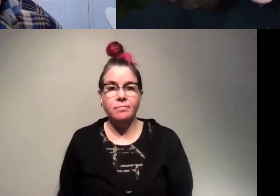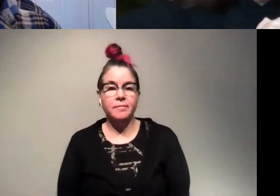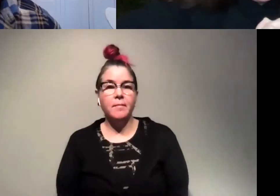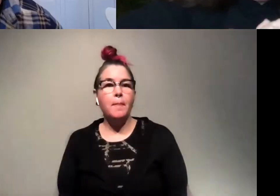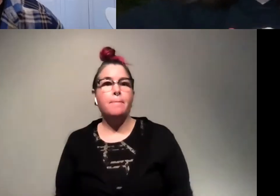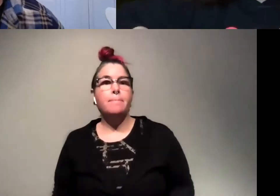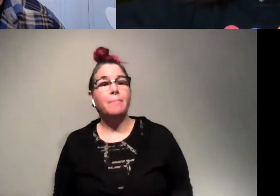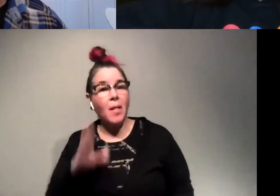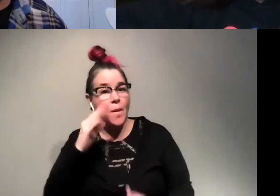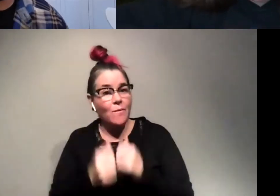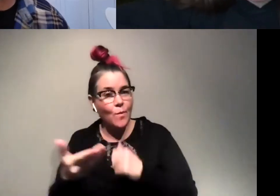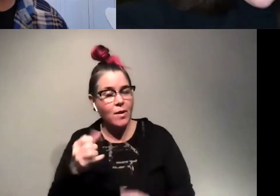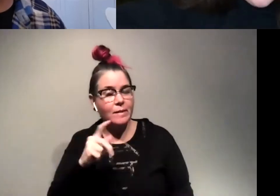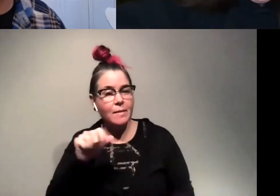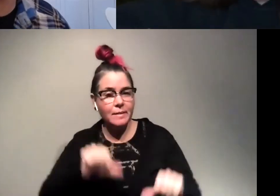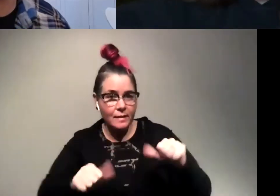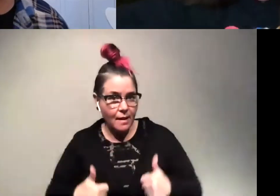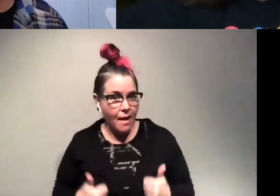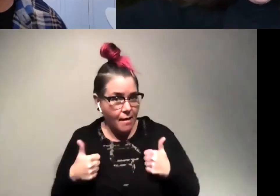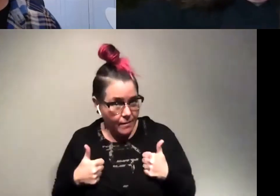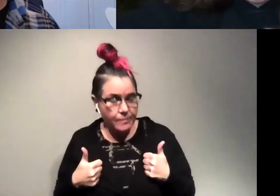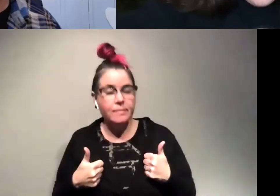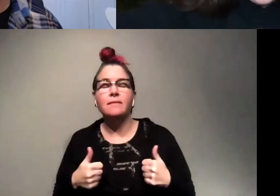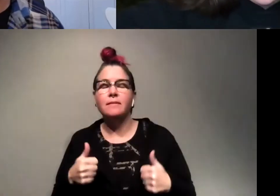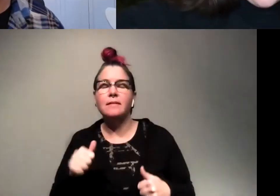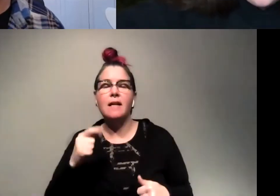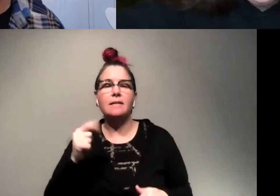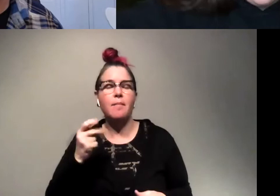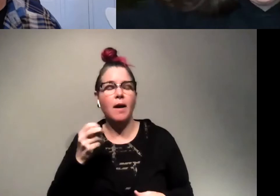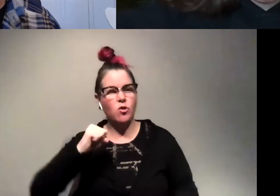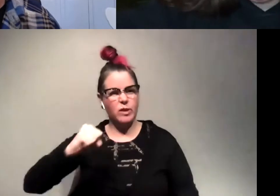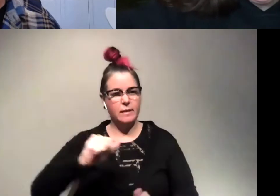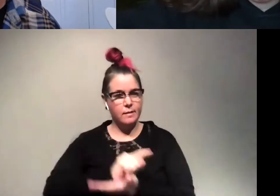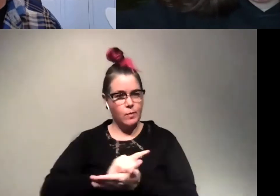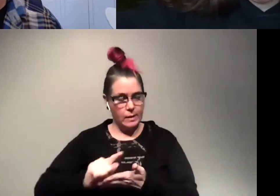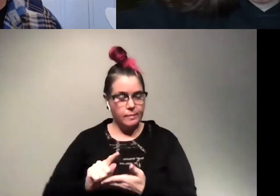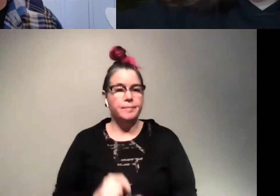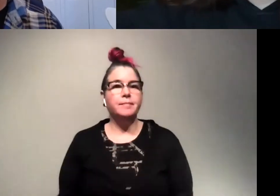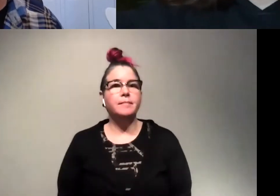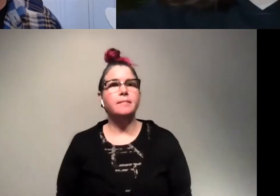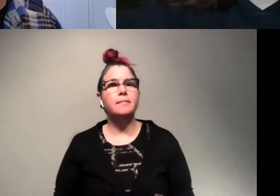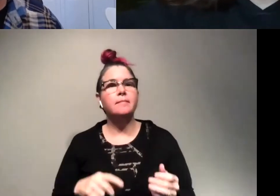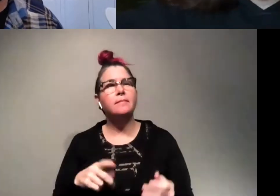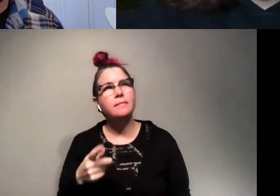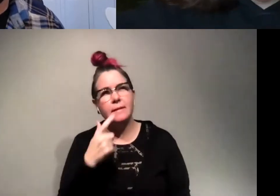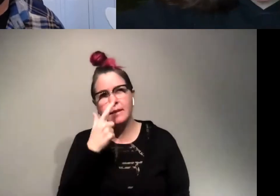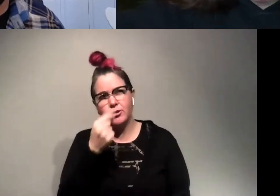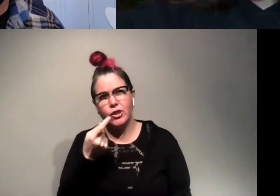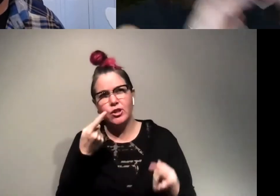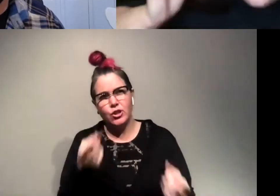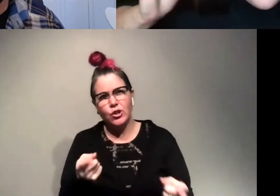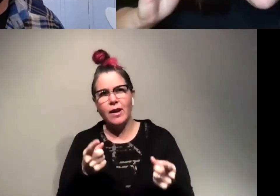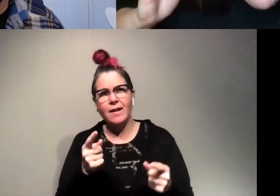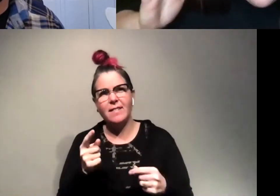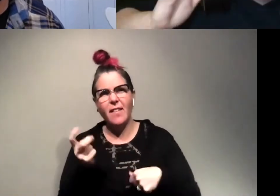So hey everybody, welcome to Skype a Scientist Live. It's Antibiotic Resistance Week, which is interesting during a viral pandemic,